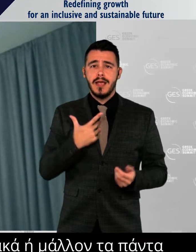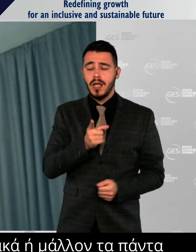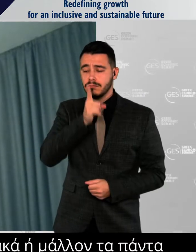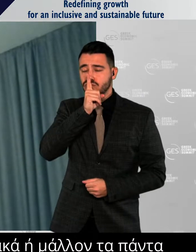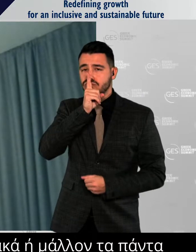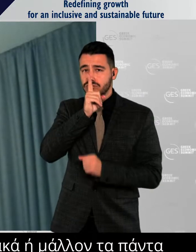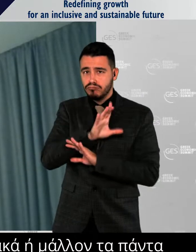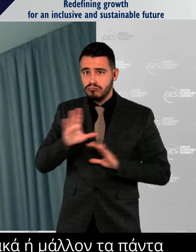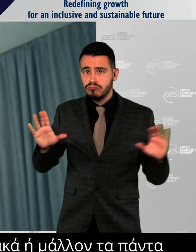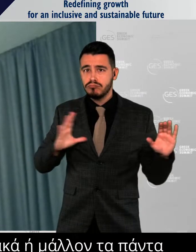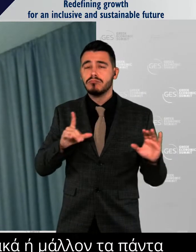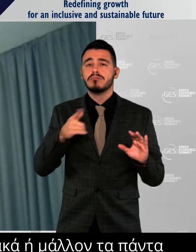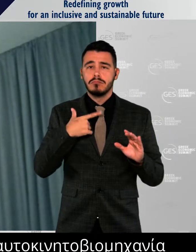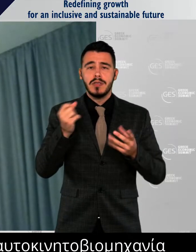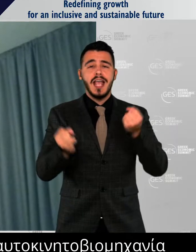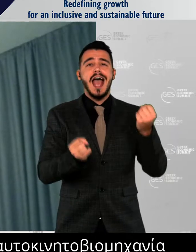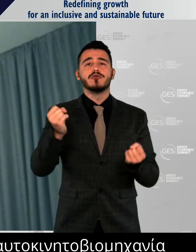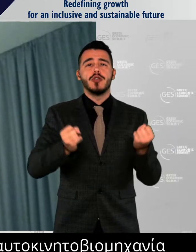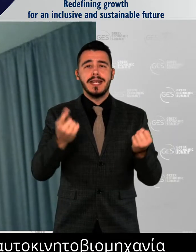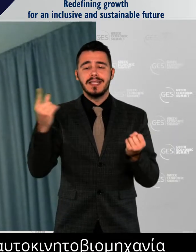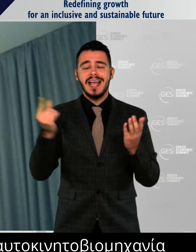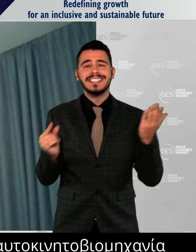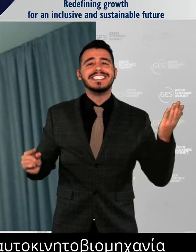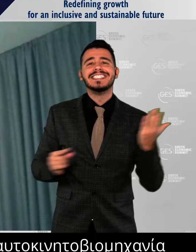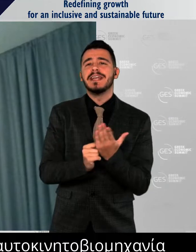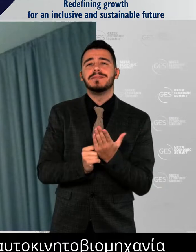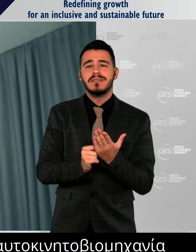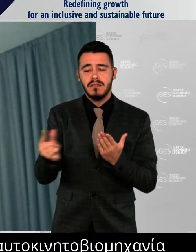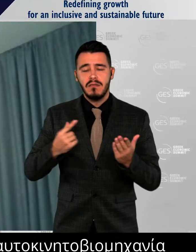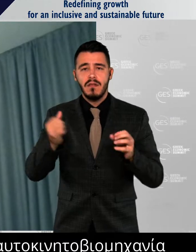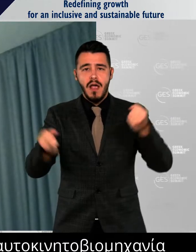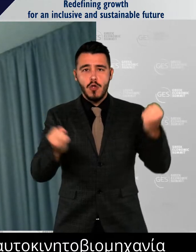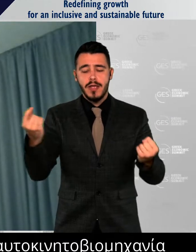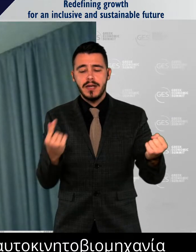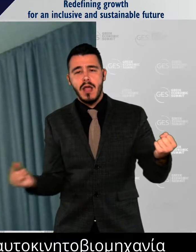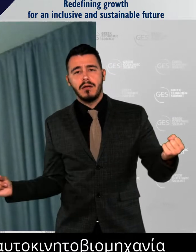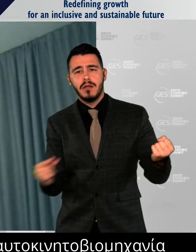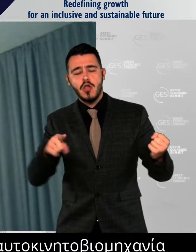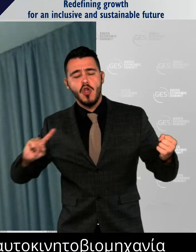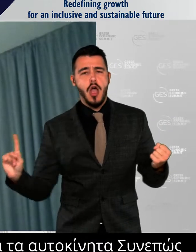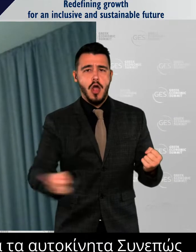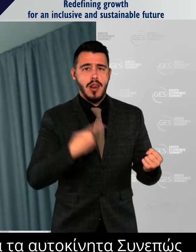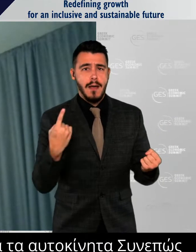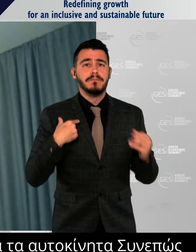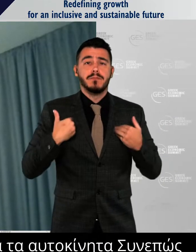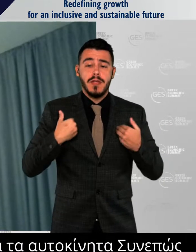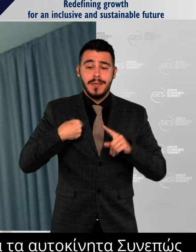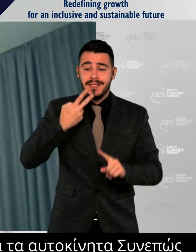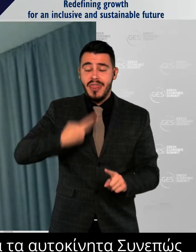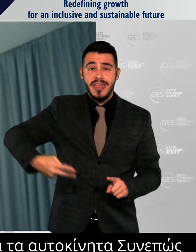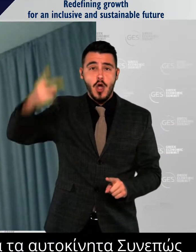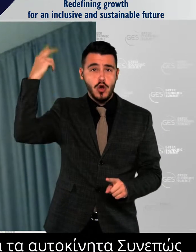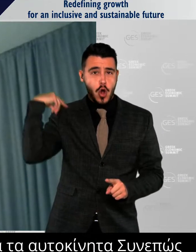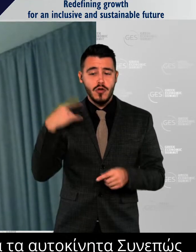the industry, the digital industry we were planning a couple of years before, because of the COVID acceleration and the digital